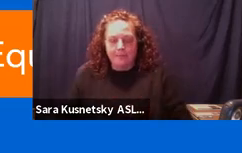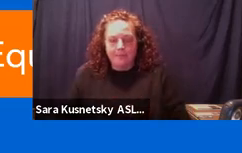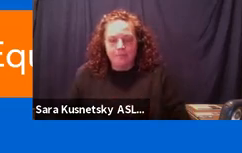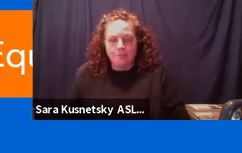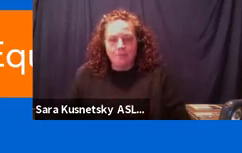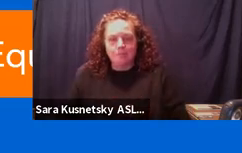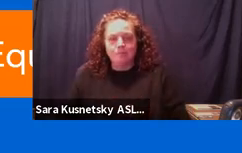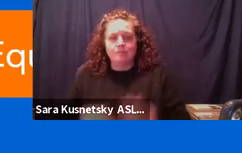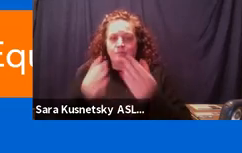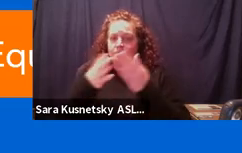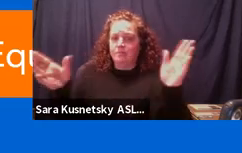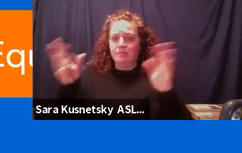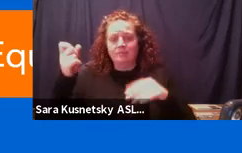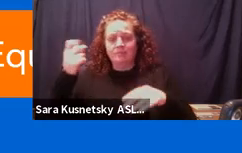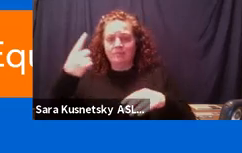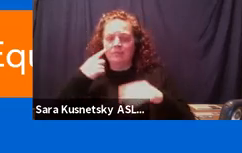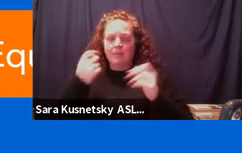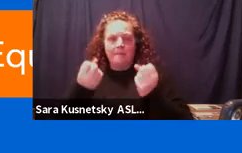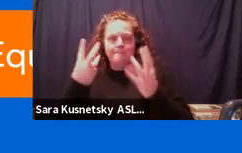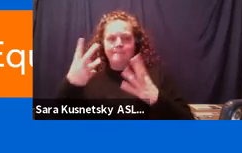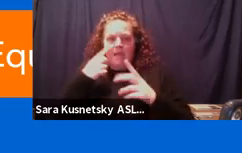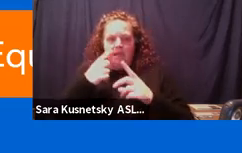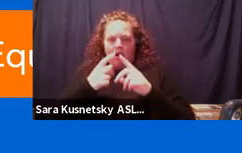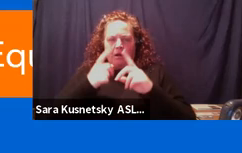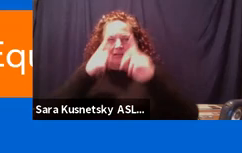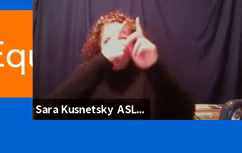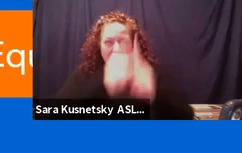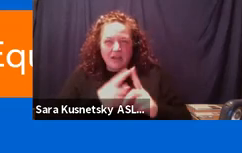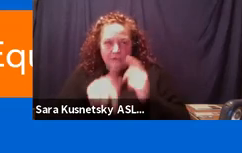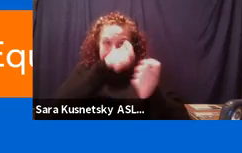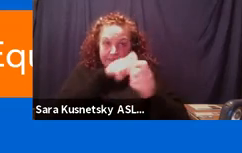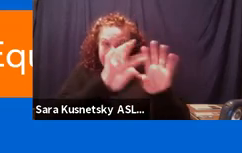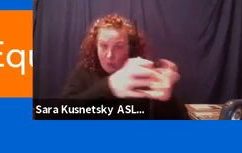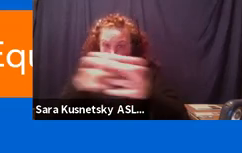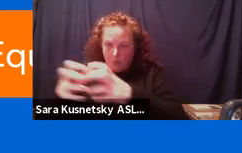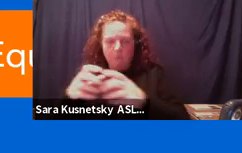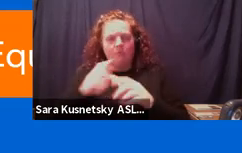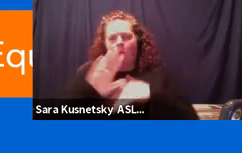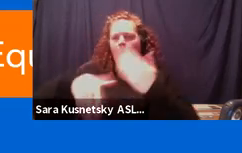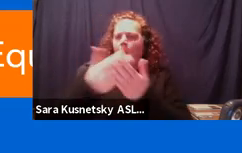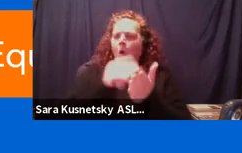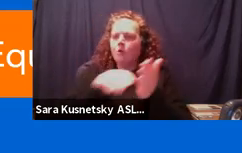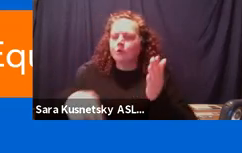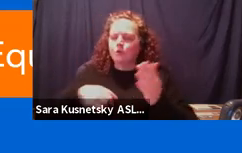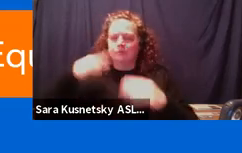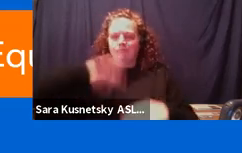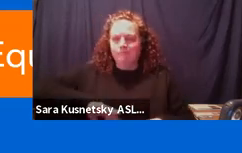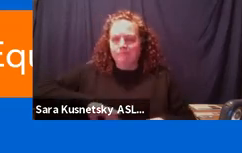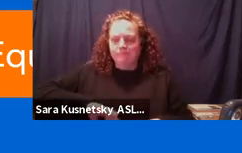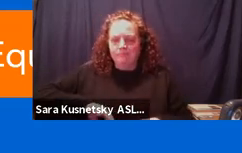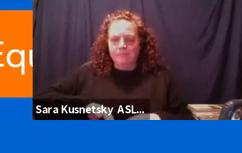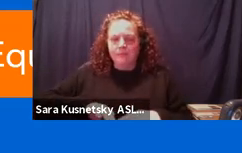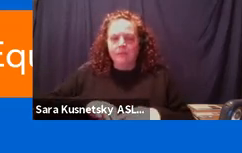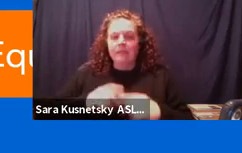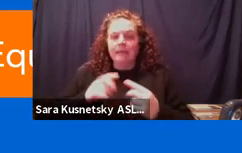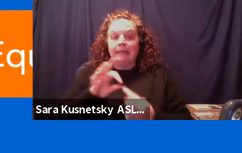Overall, although many of the investments are targeted to support a specific group, every student benefited from at least one central, one